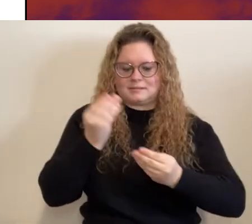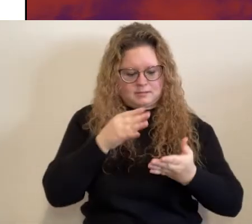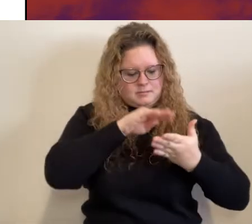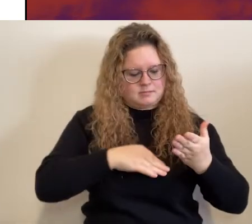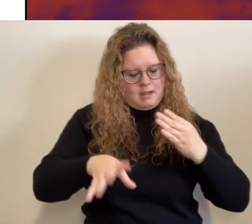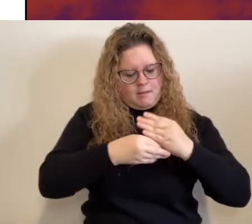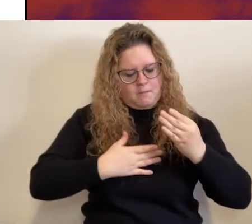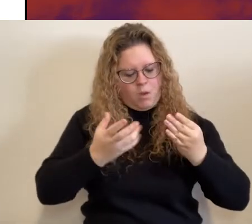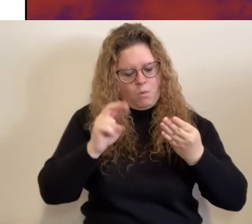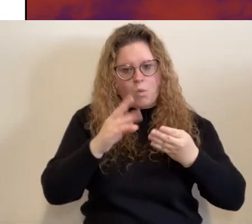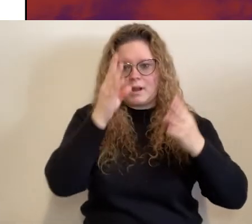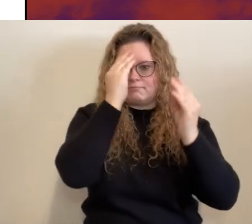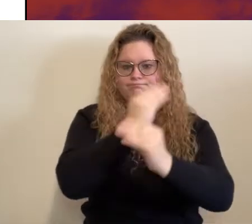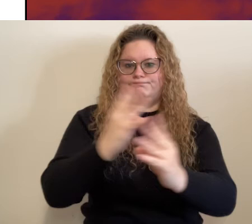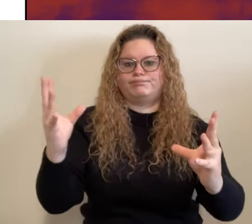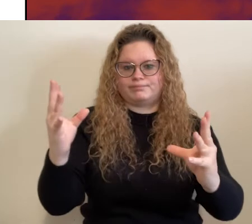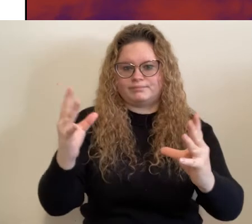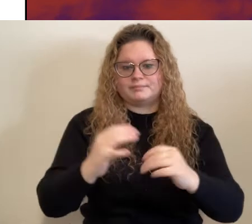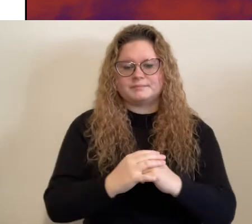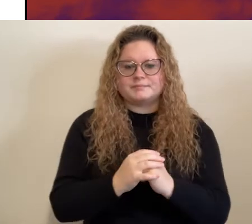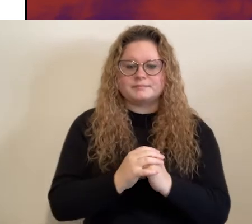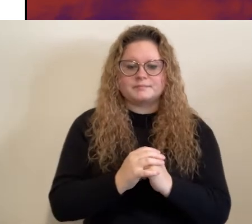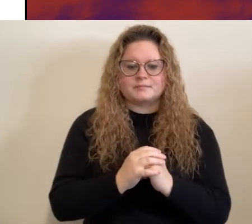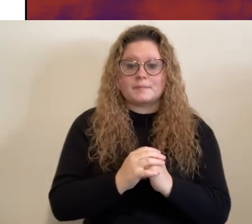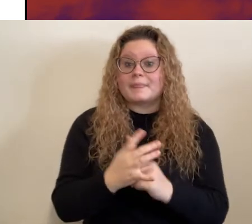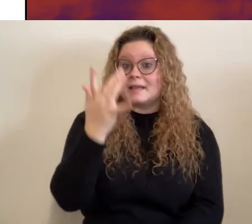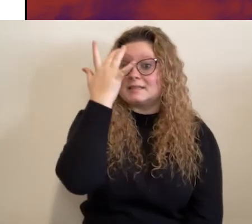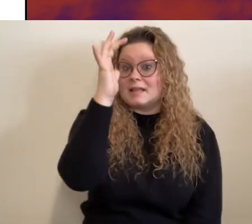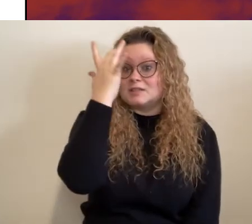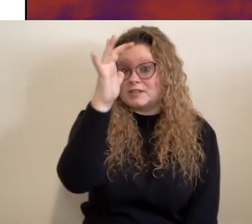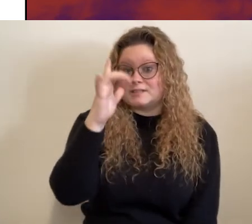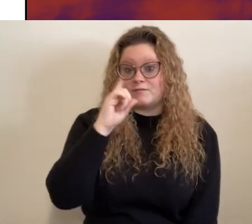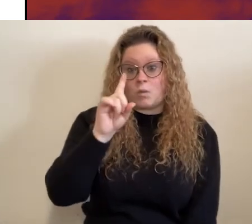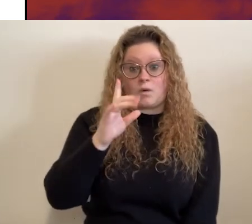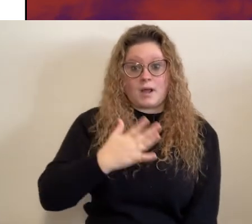Intelligence in my positioning. So we are going to be,